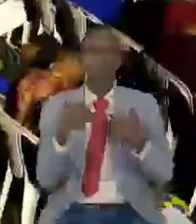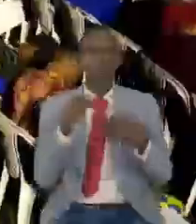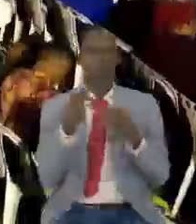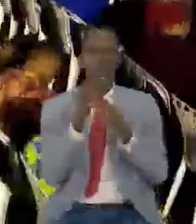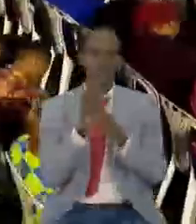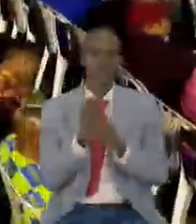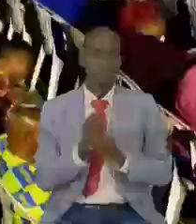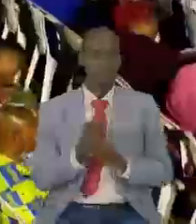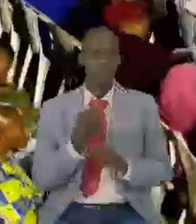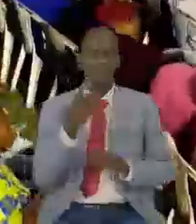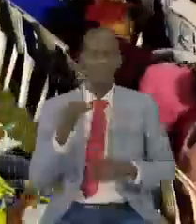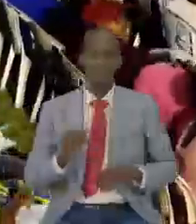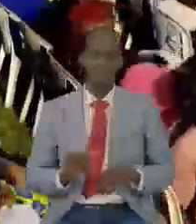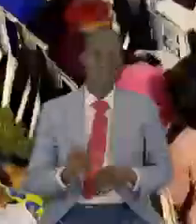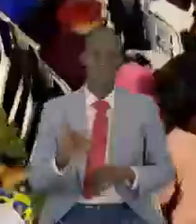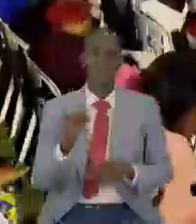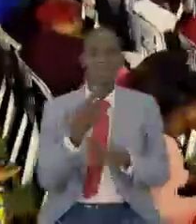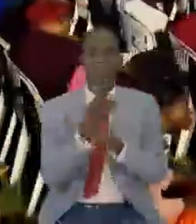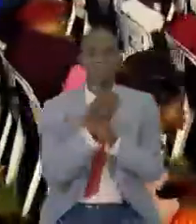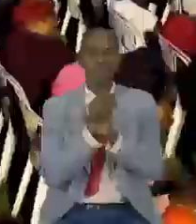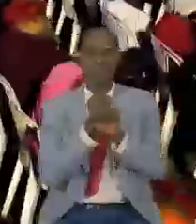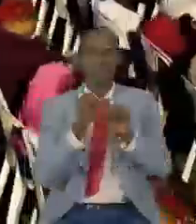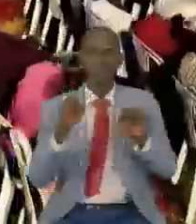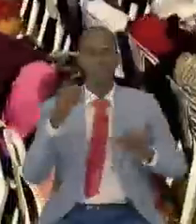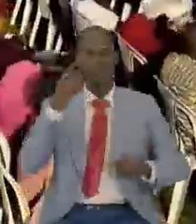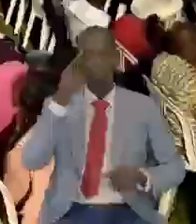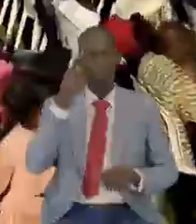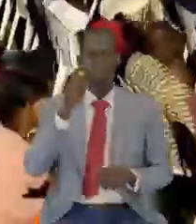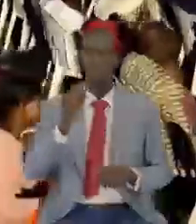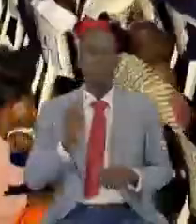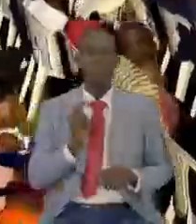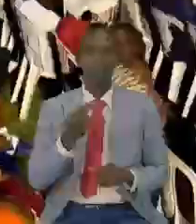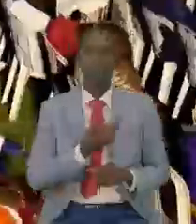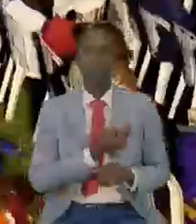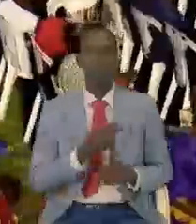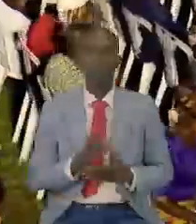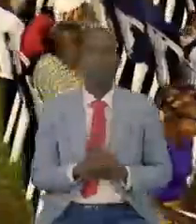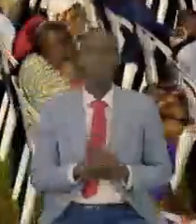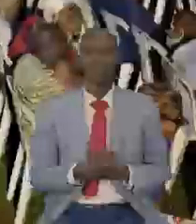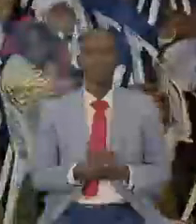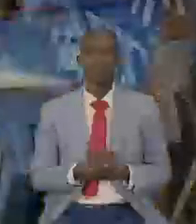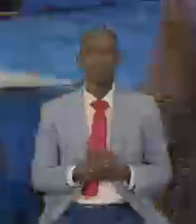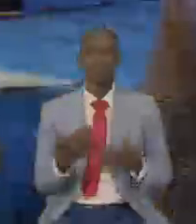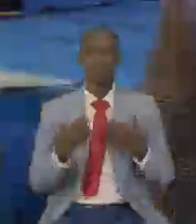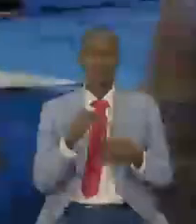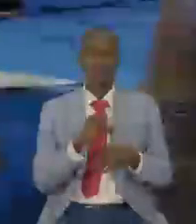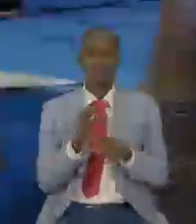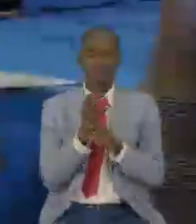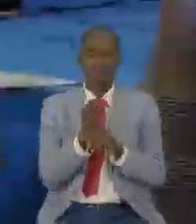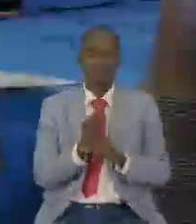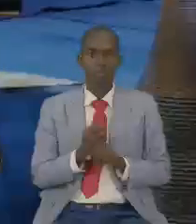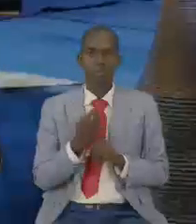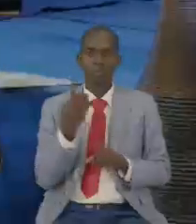eternal redemption for us. Having obtained eternal redemption for